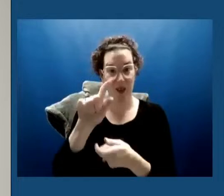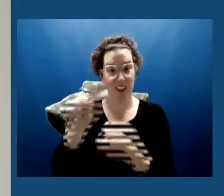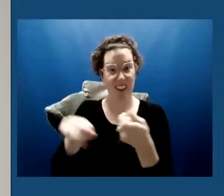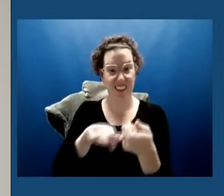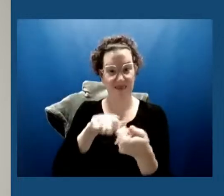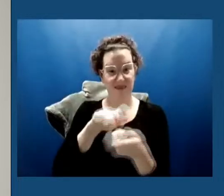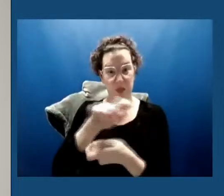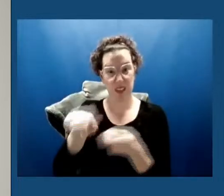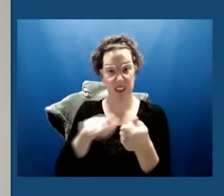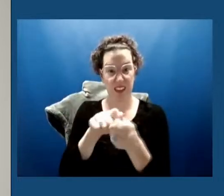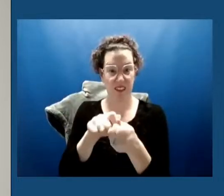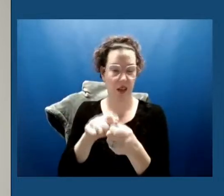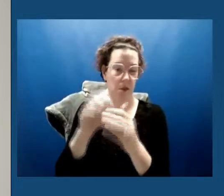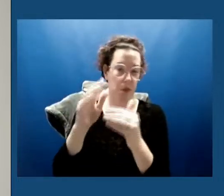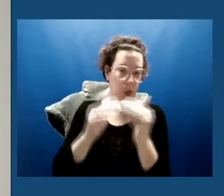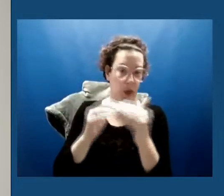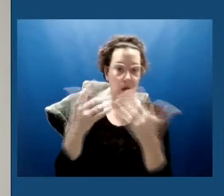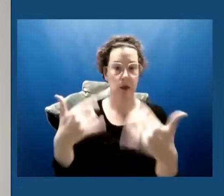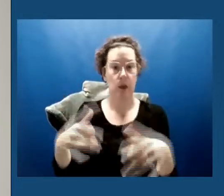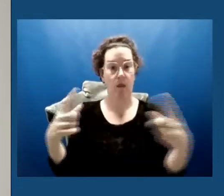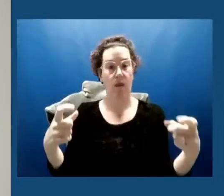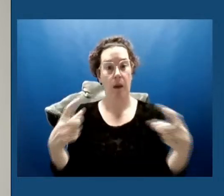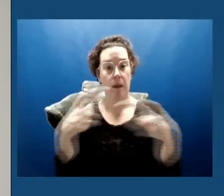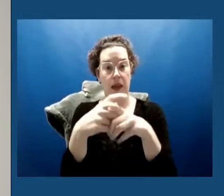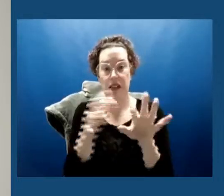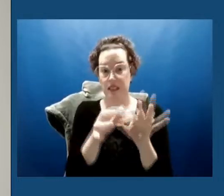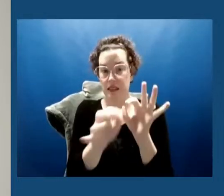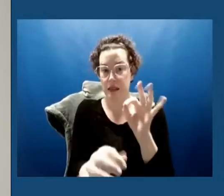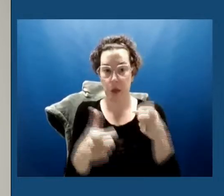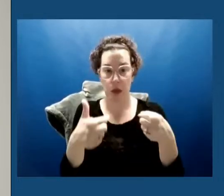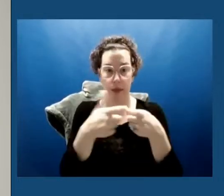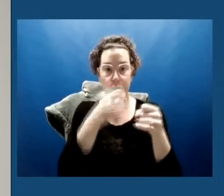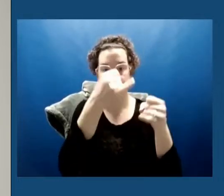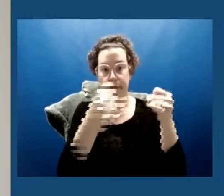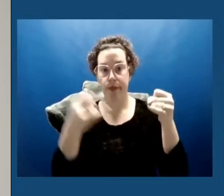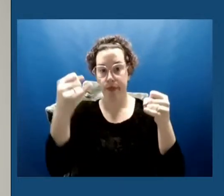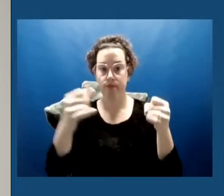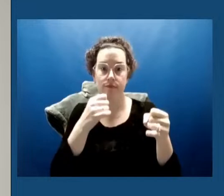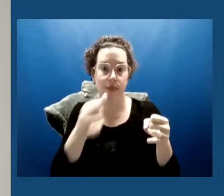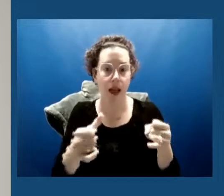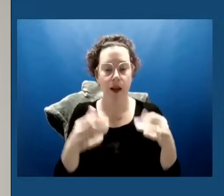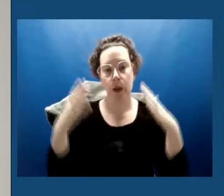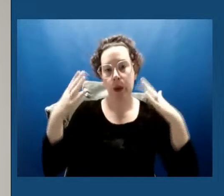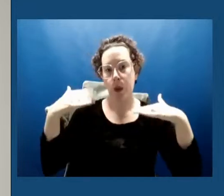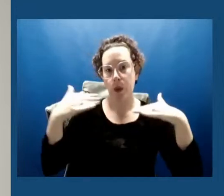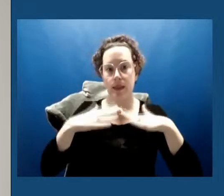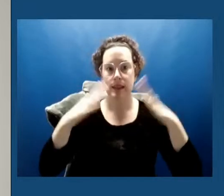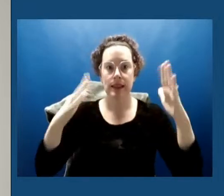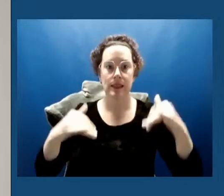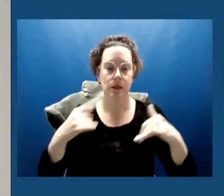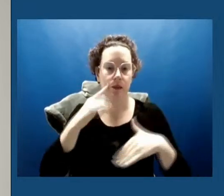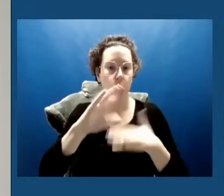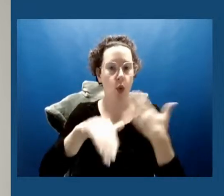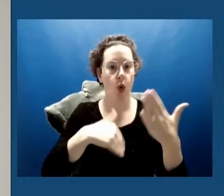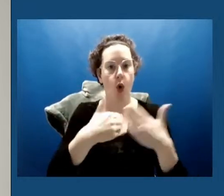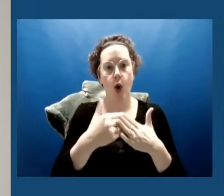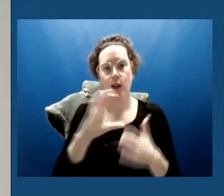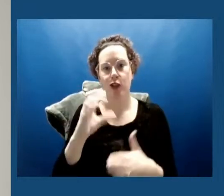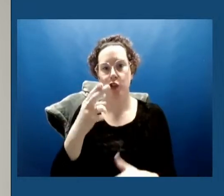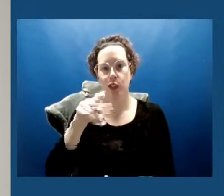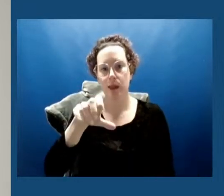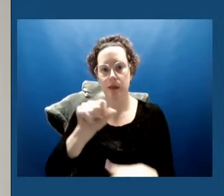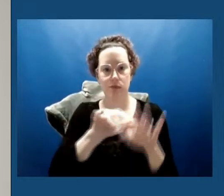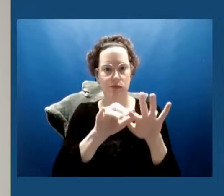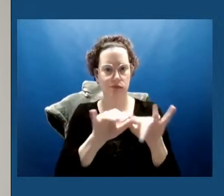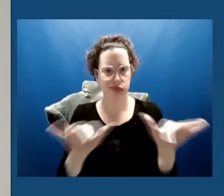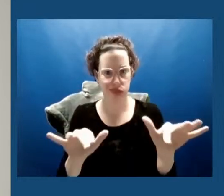The electrical work isn't simple. The cooling systems for all of these chips and such.